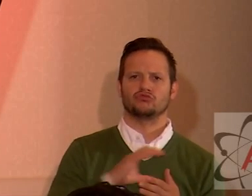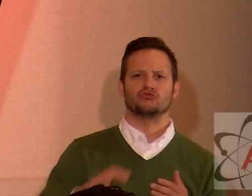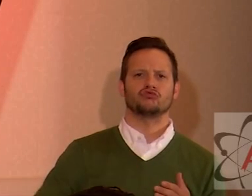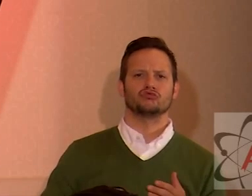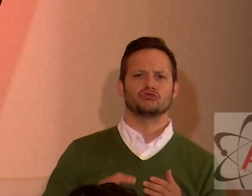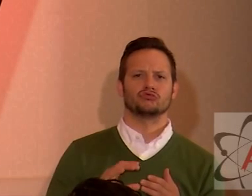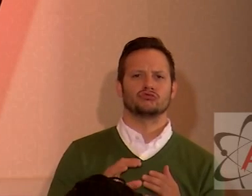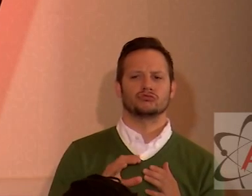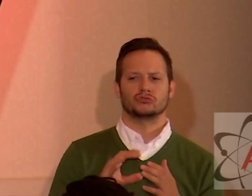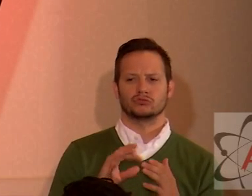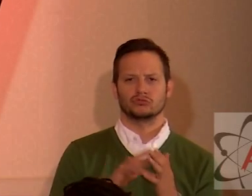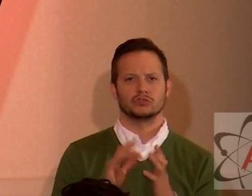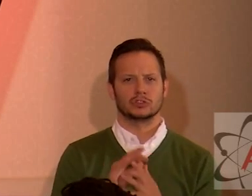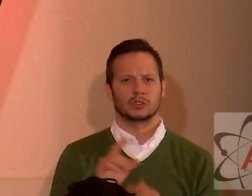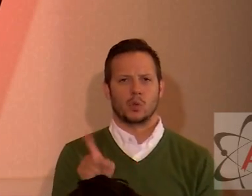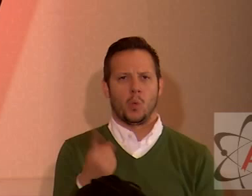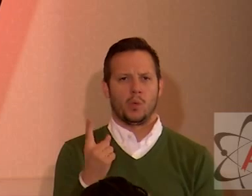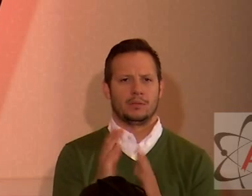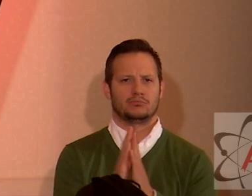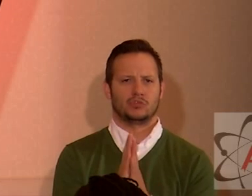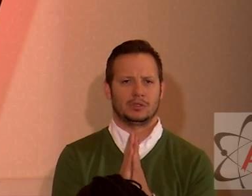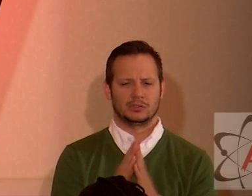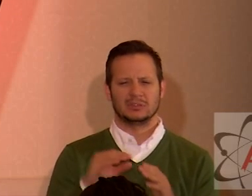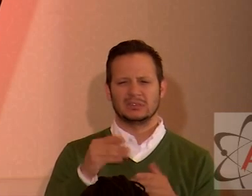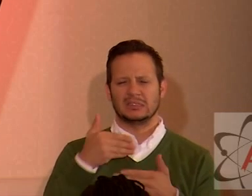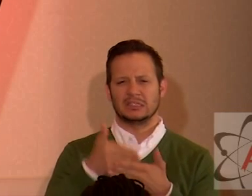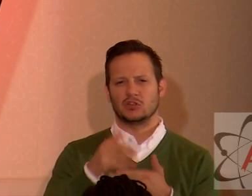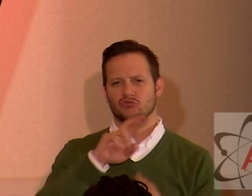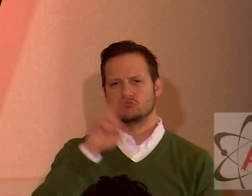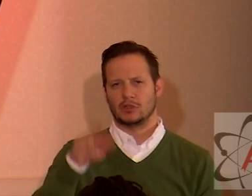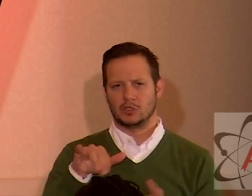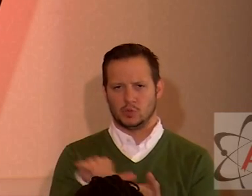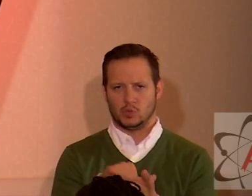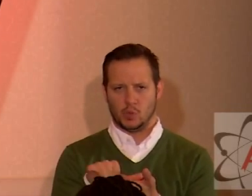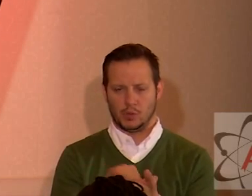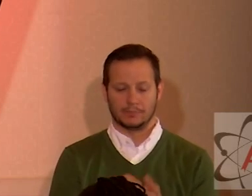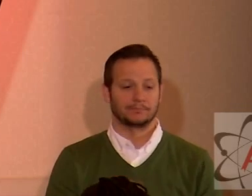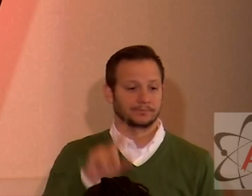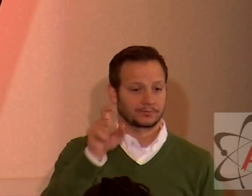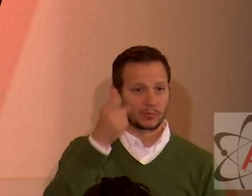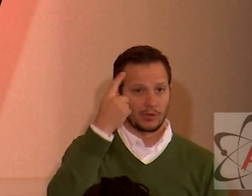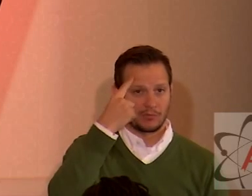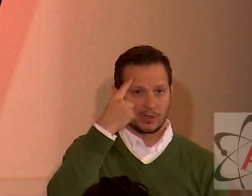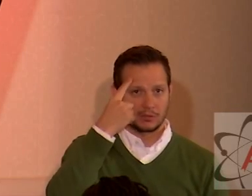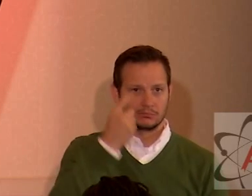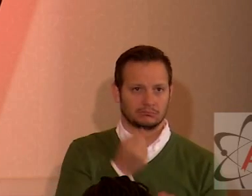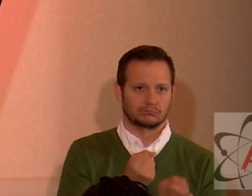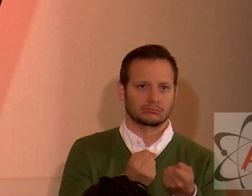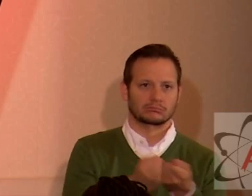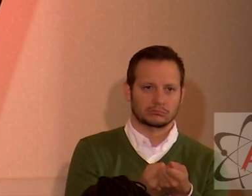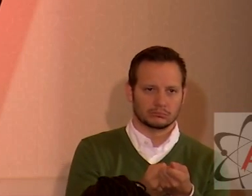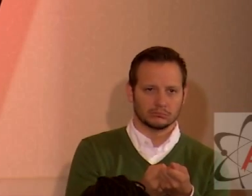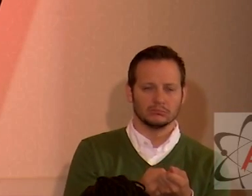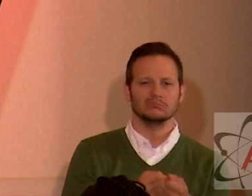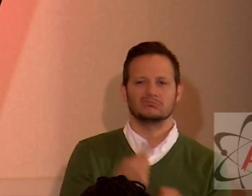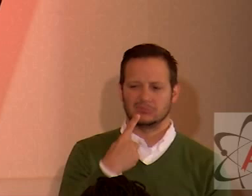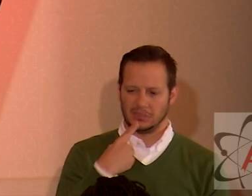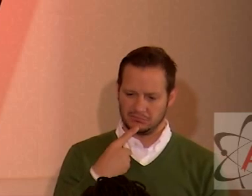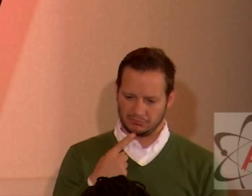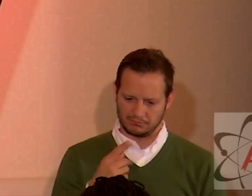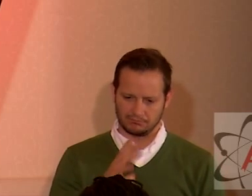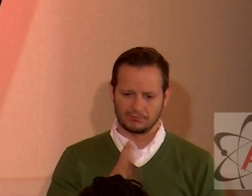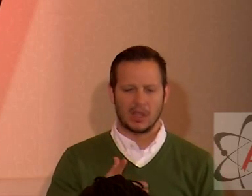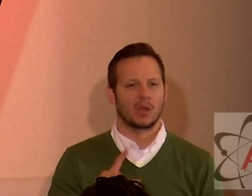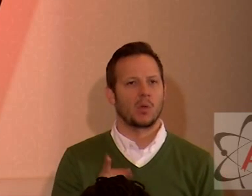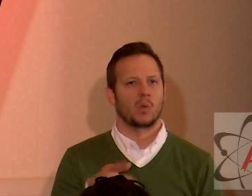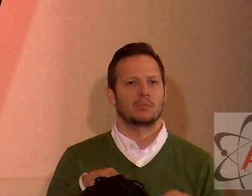council meetings in the town of Greece, New York, near Rochester, New York. The government came in on the side of Christian-only prayer. Can